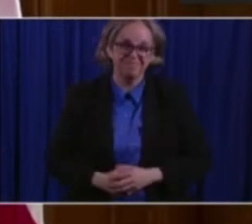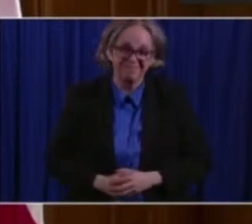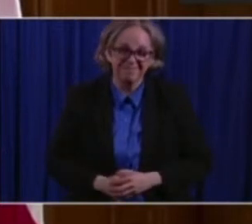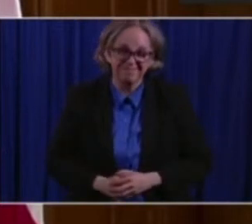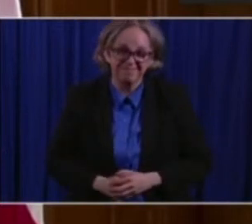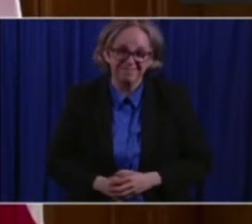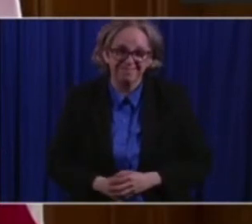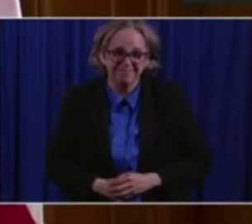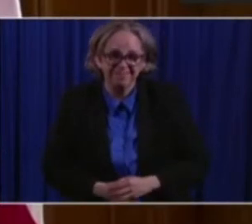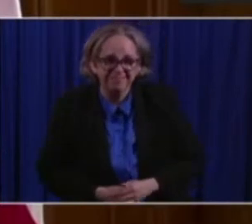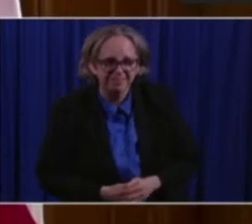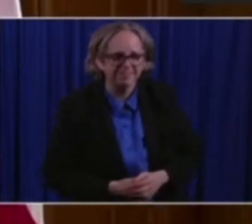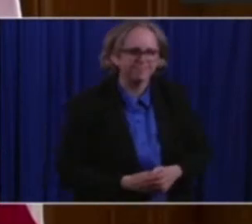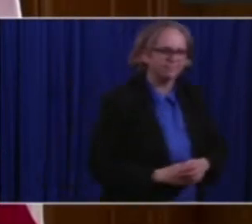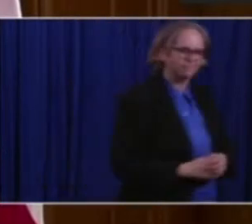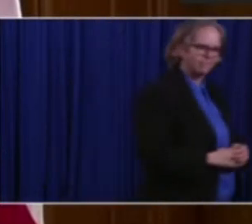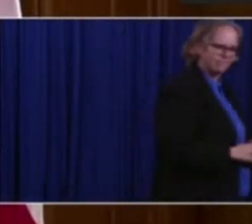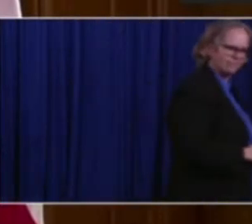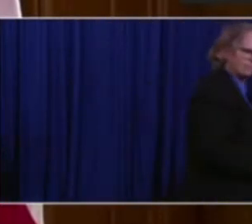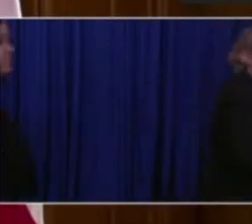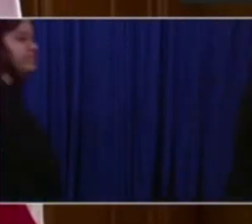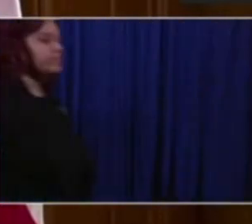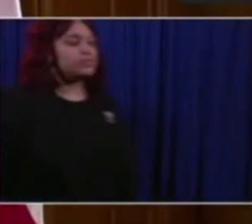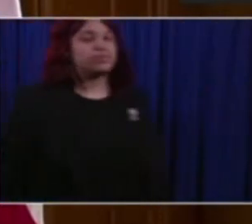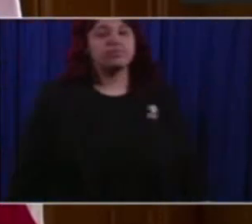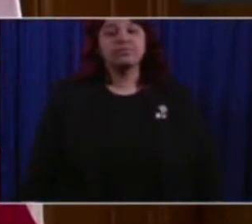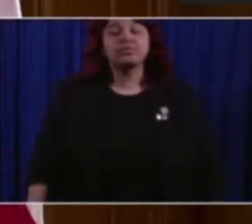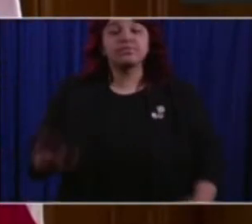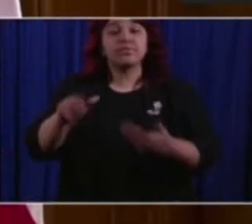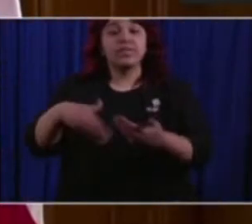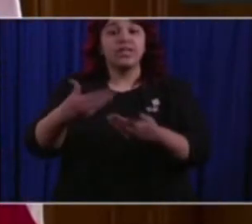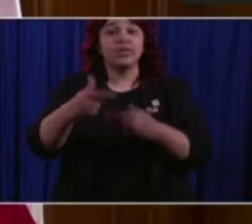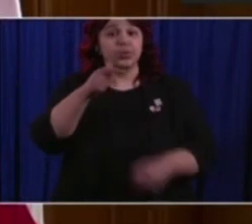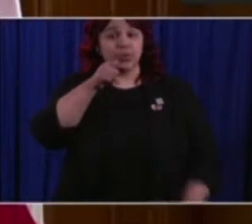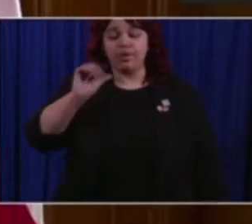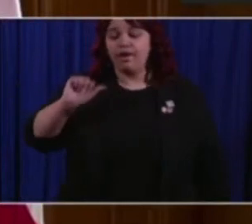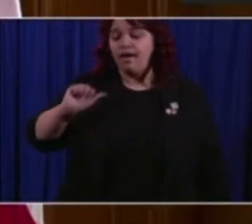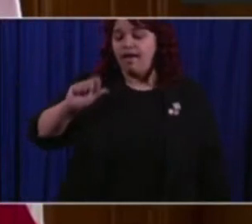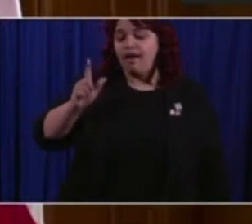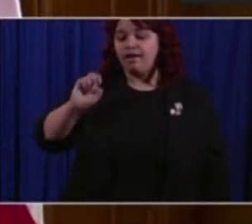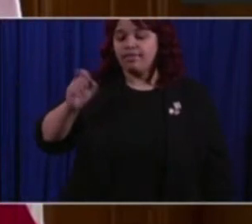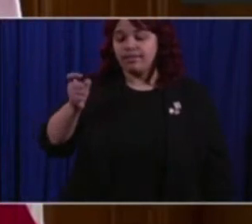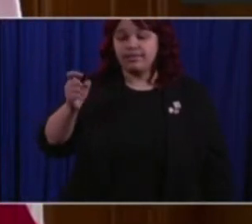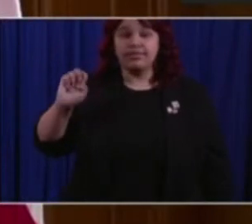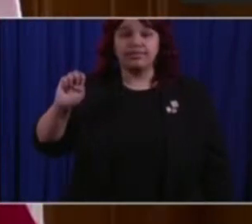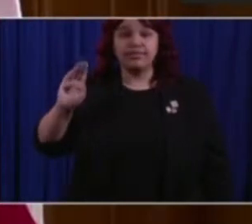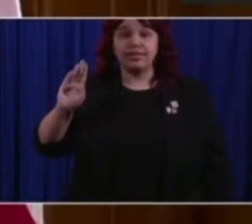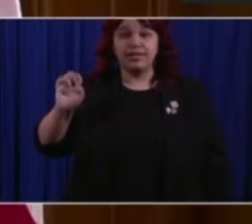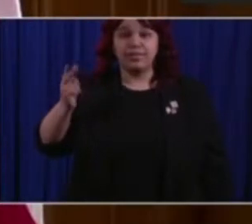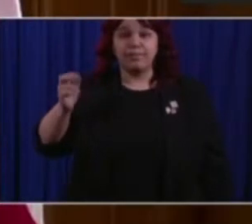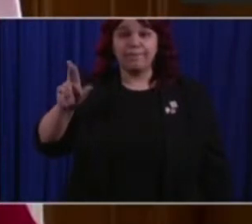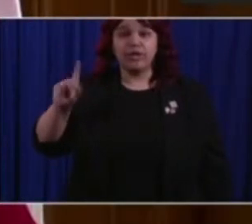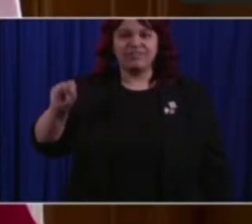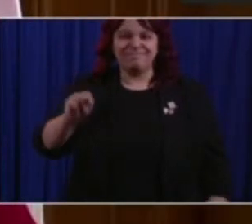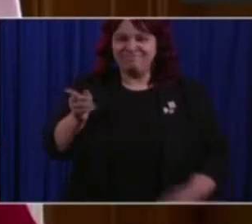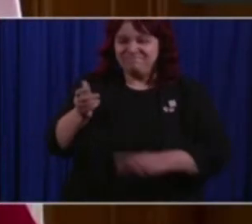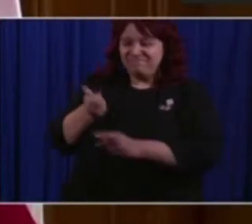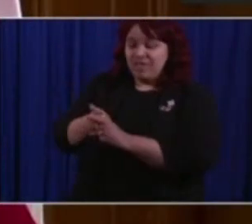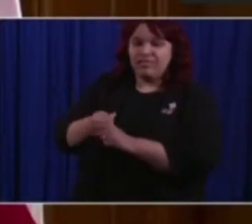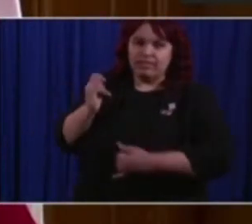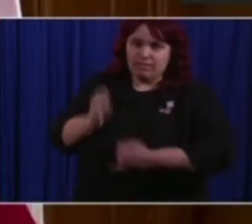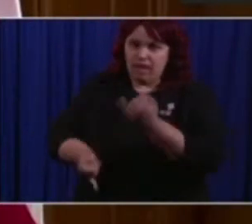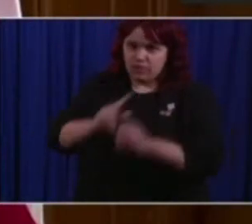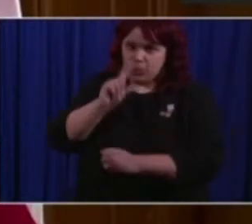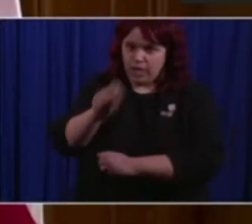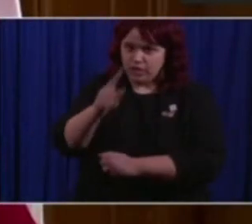Governor, next question is the last question for today, and it belongs to Alex Ebert of Bloomberg. Alex. Thanks for having us, Governor.